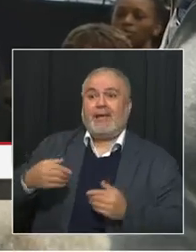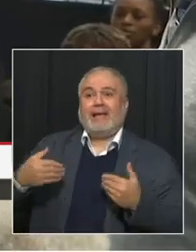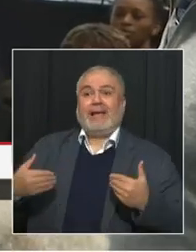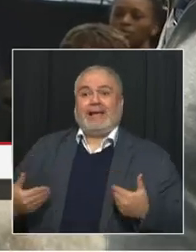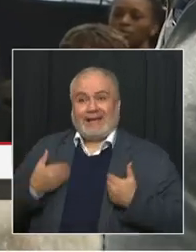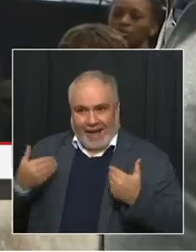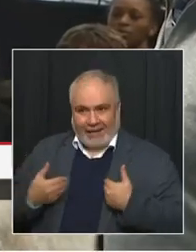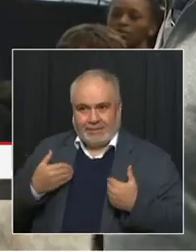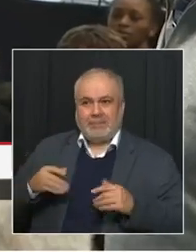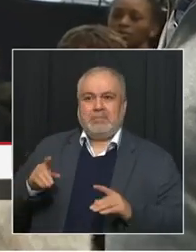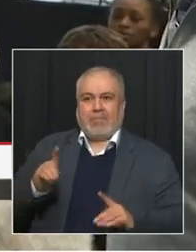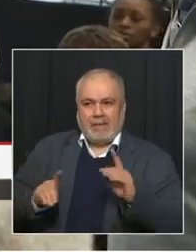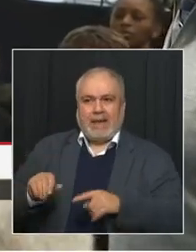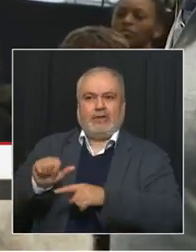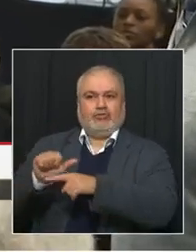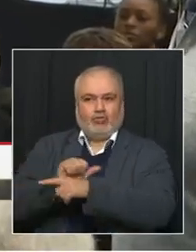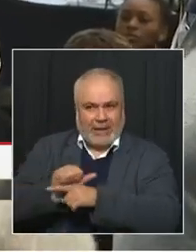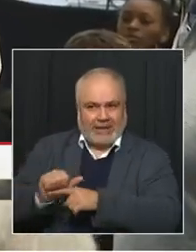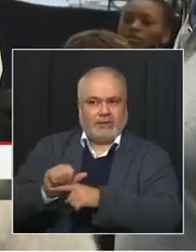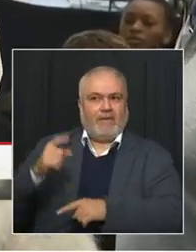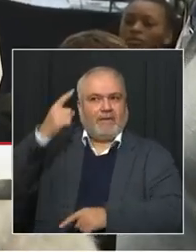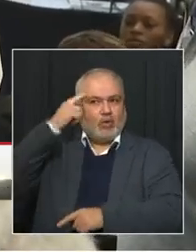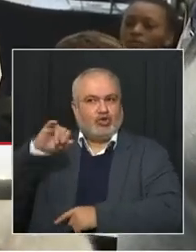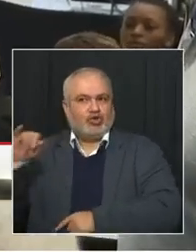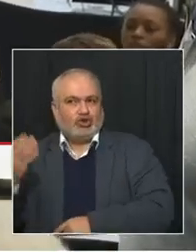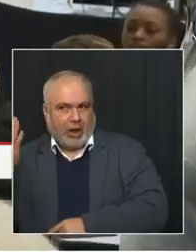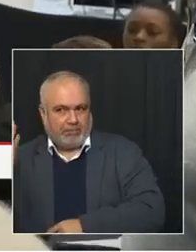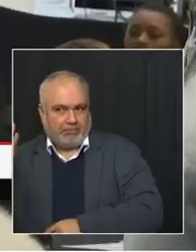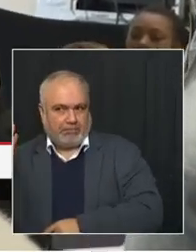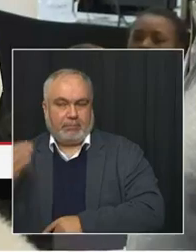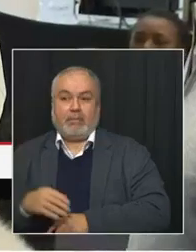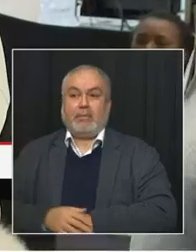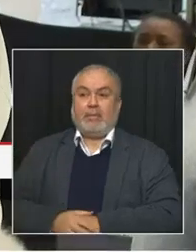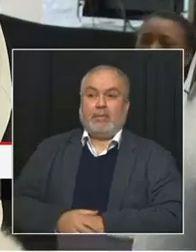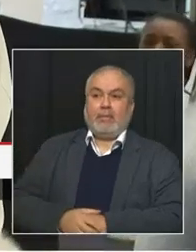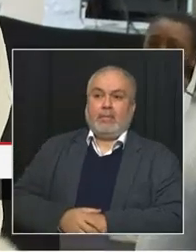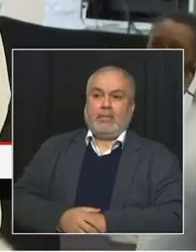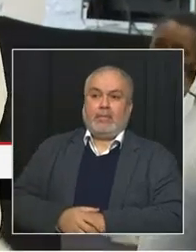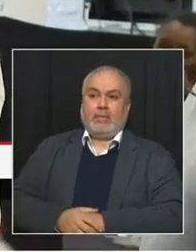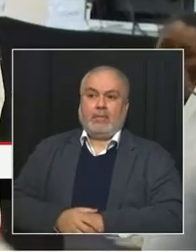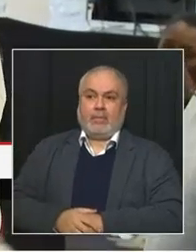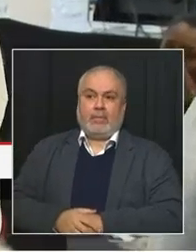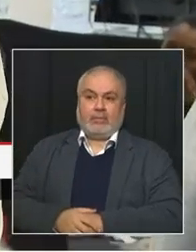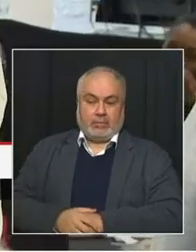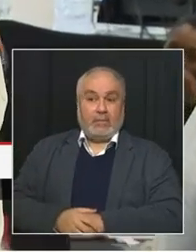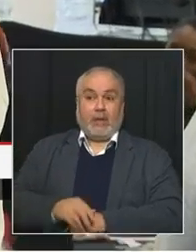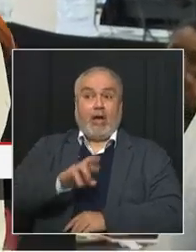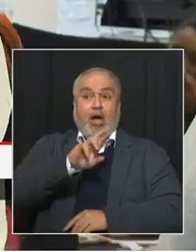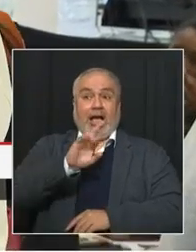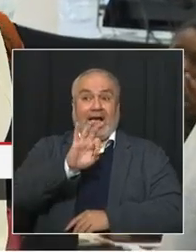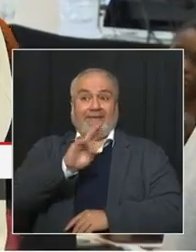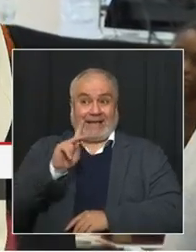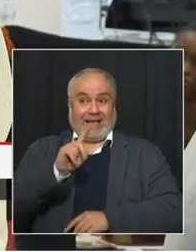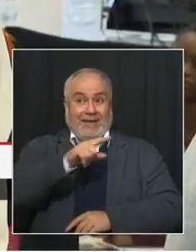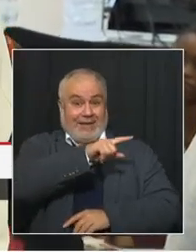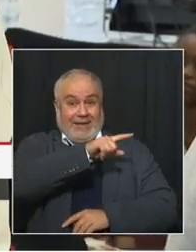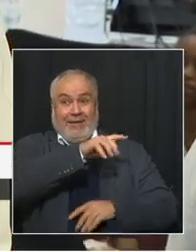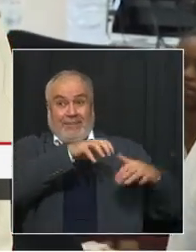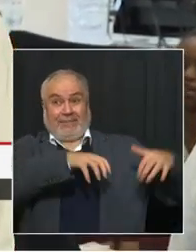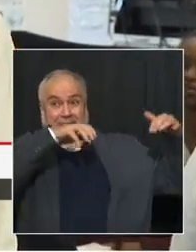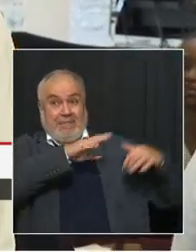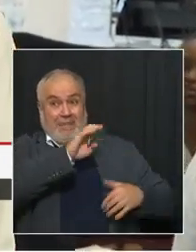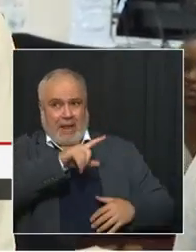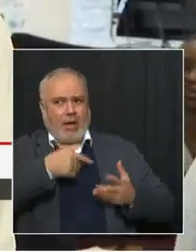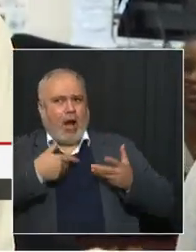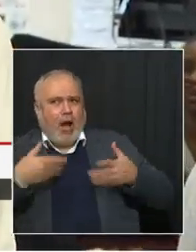various professions. And with the RFK bill, of which I testified on many occasions, and